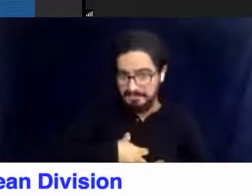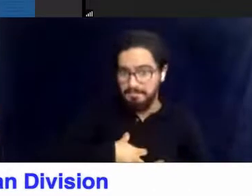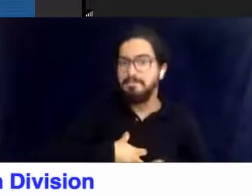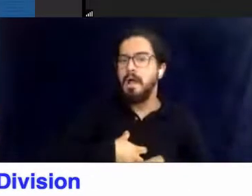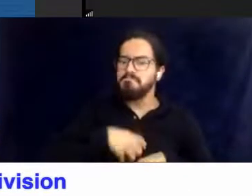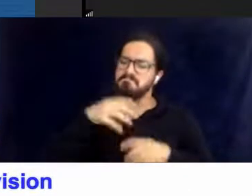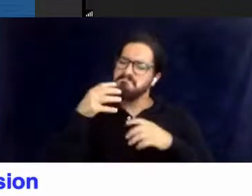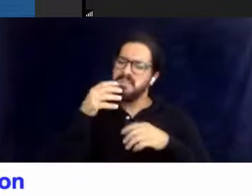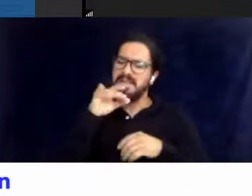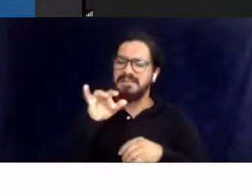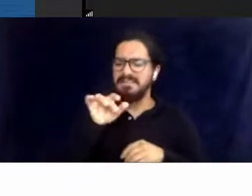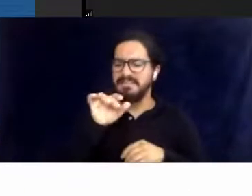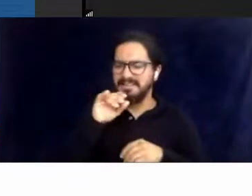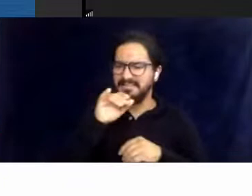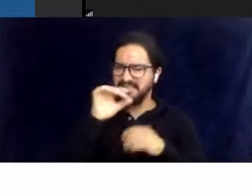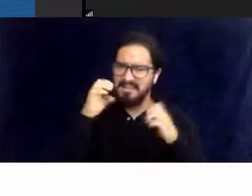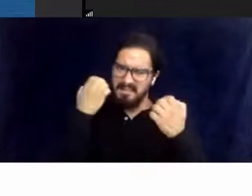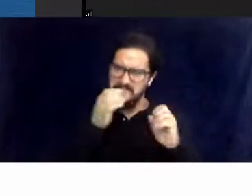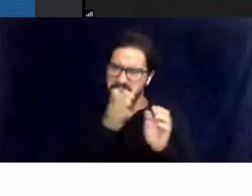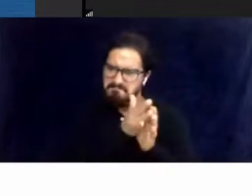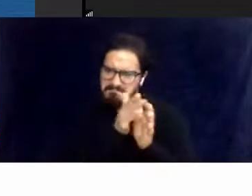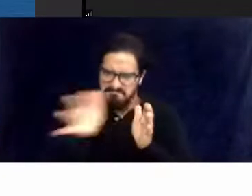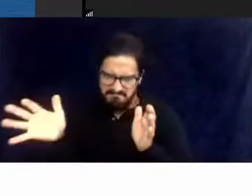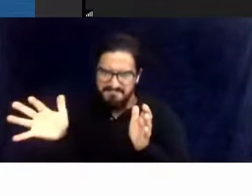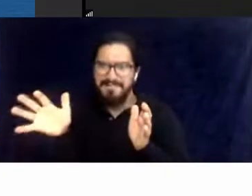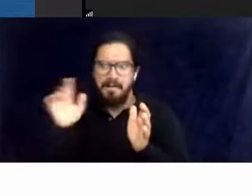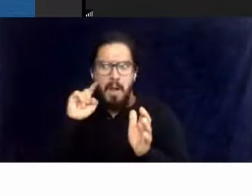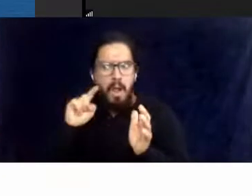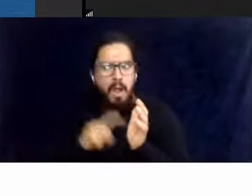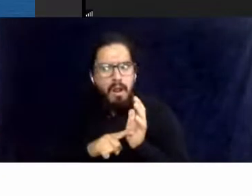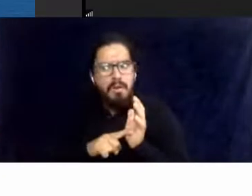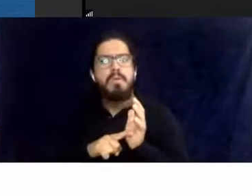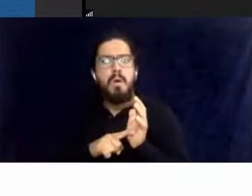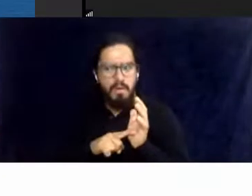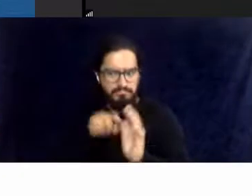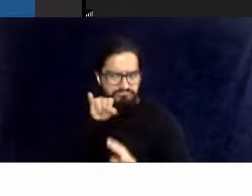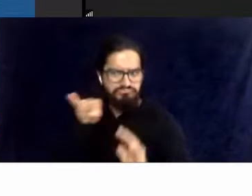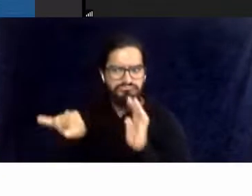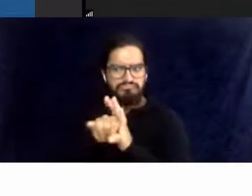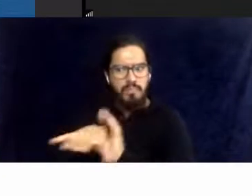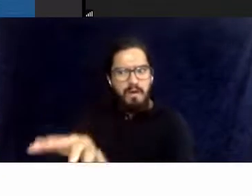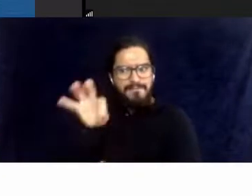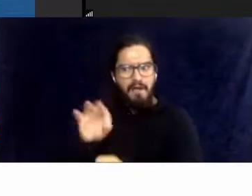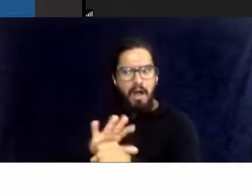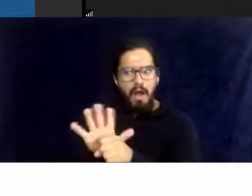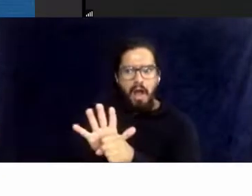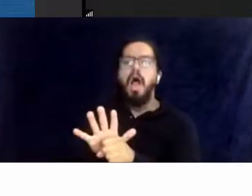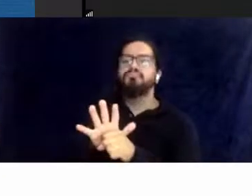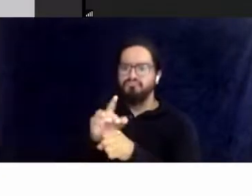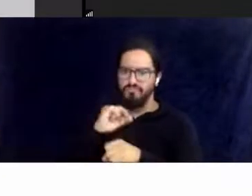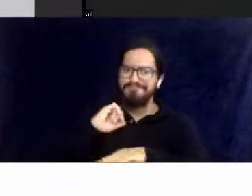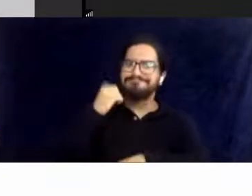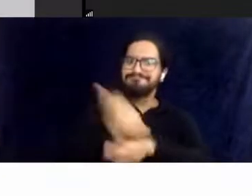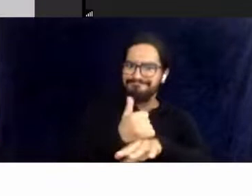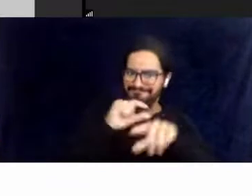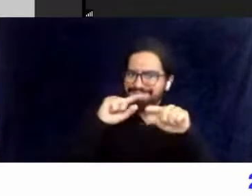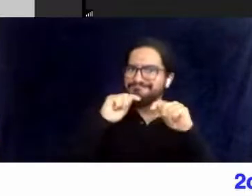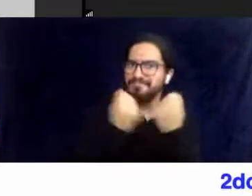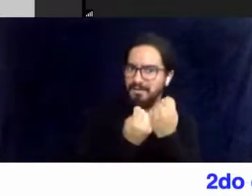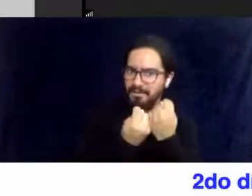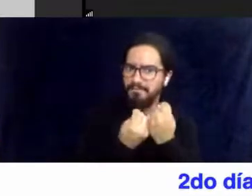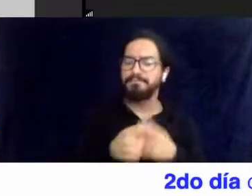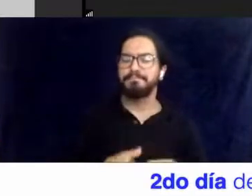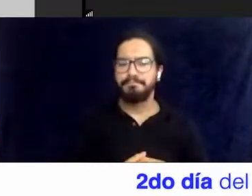clear and the novel coronavirus had been identified. And in the next slide, you will see a